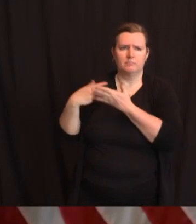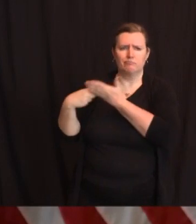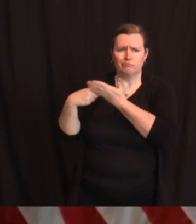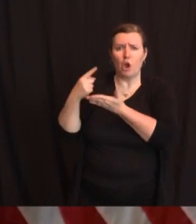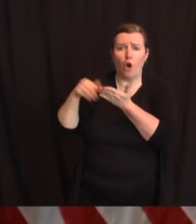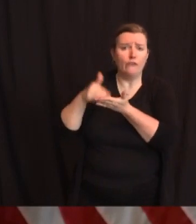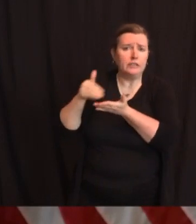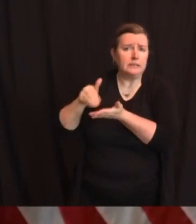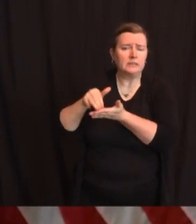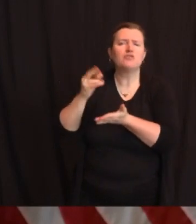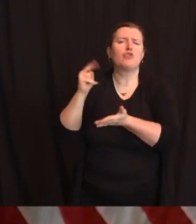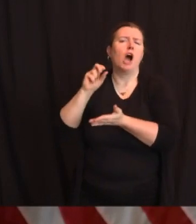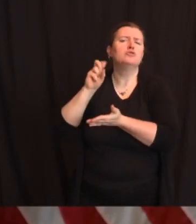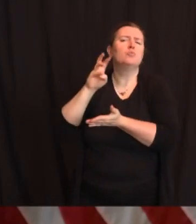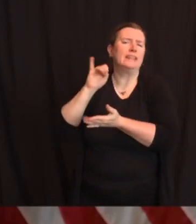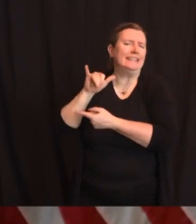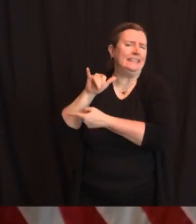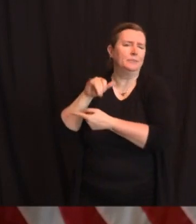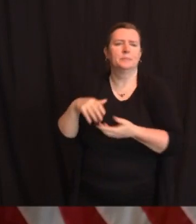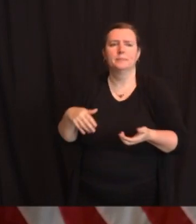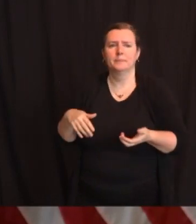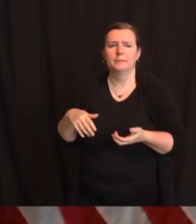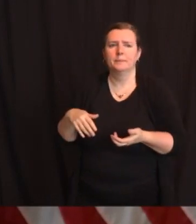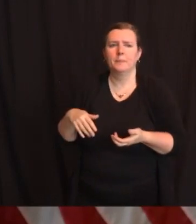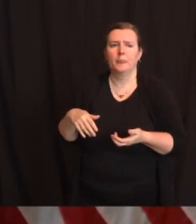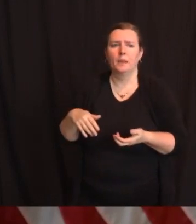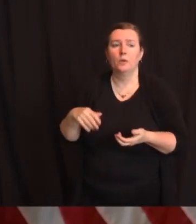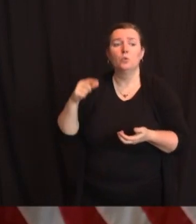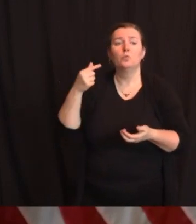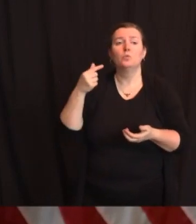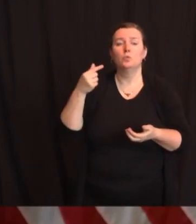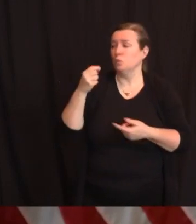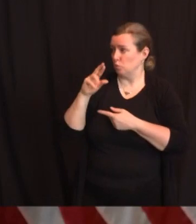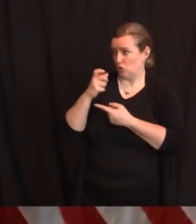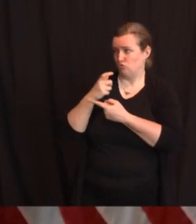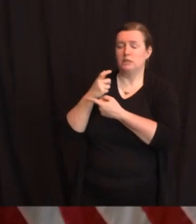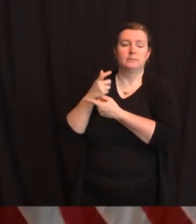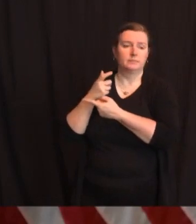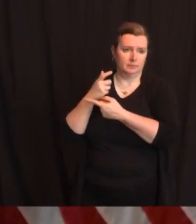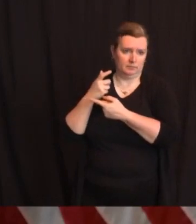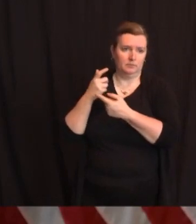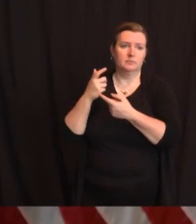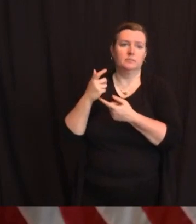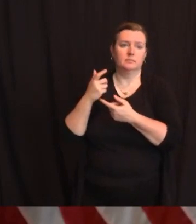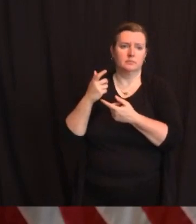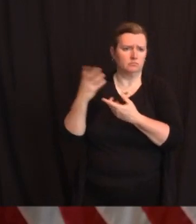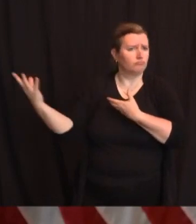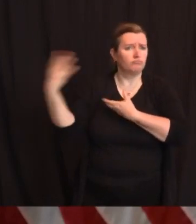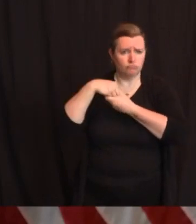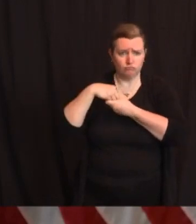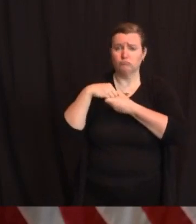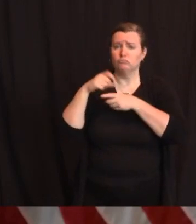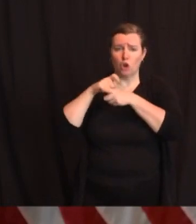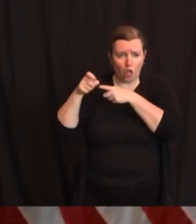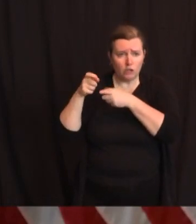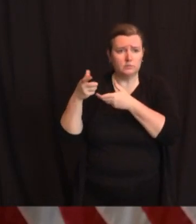and we invited all legislators in both chambers, both sides of the aisle, to walk through exactly what we've done today as it relates to